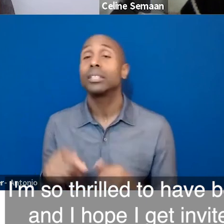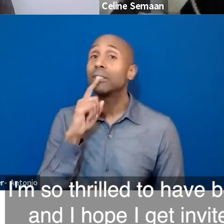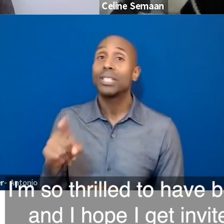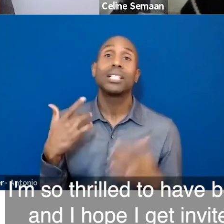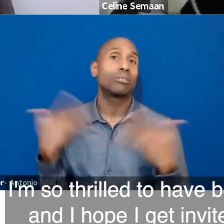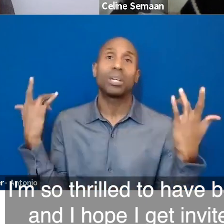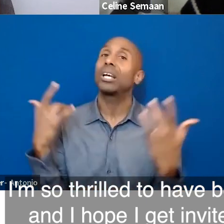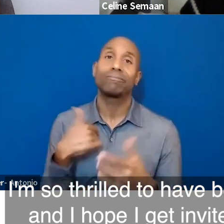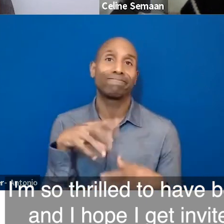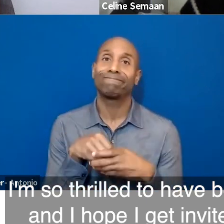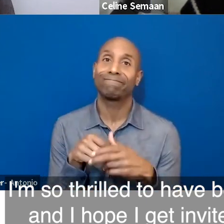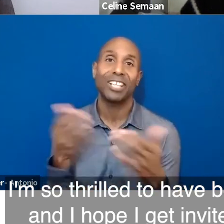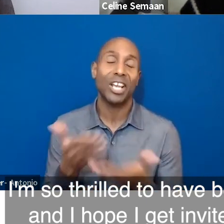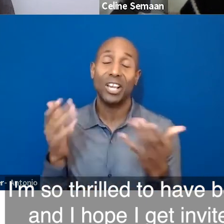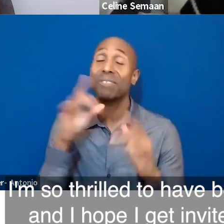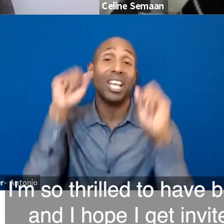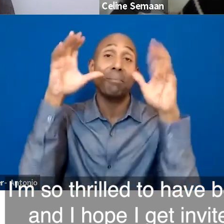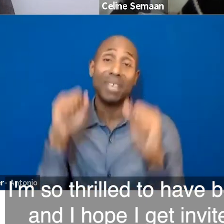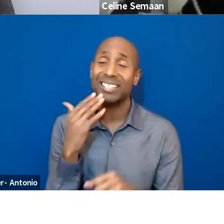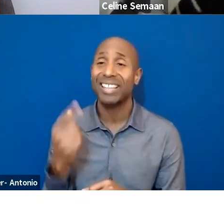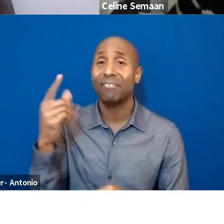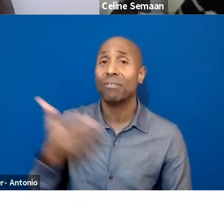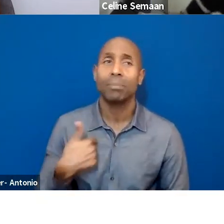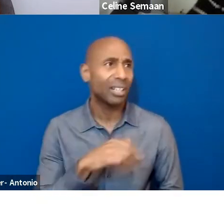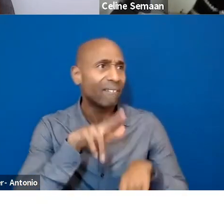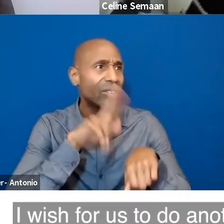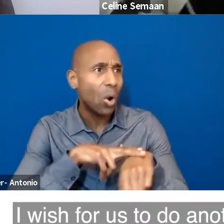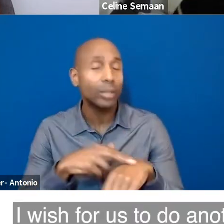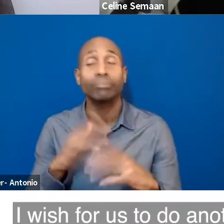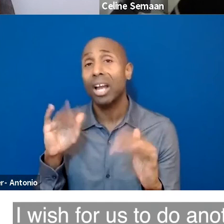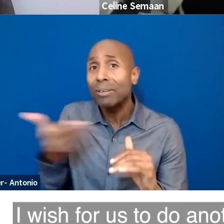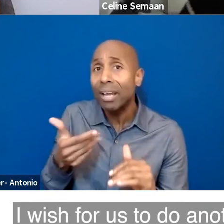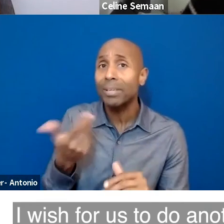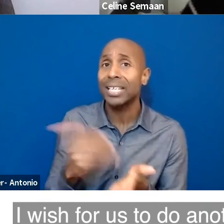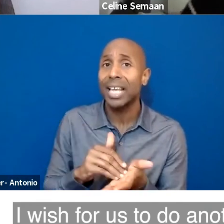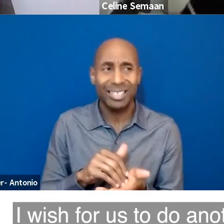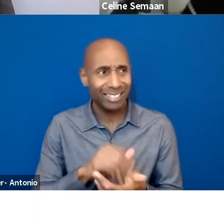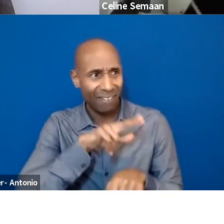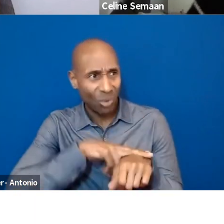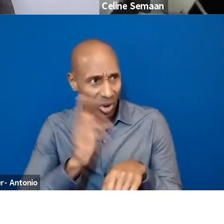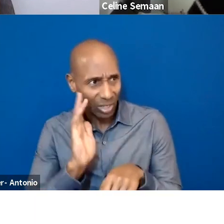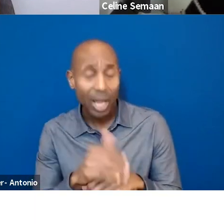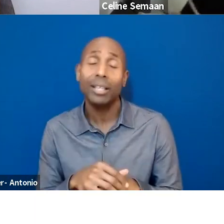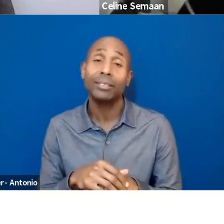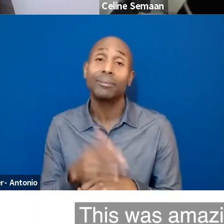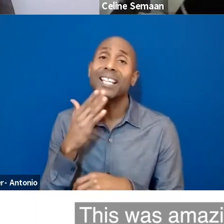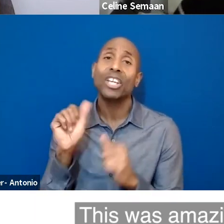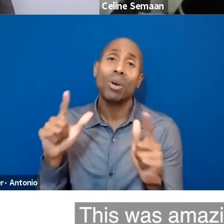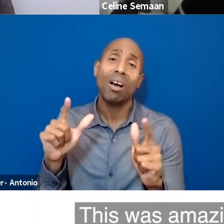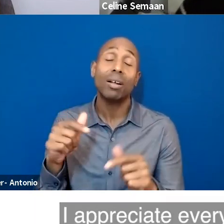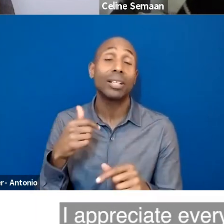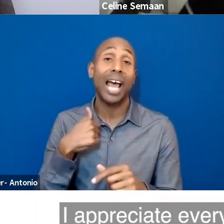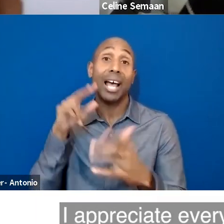I'm so thrilled to have been invited, and I hope I get invited again, Celine. Of course. I wish for us to do another class, definitely. Absolutely. This